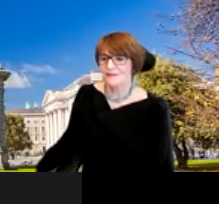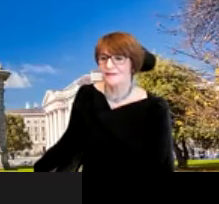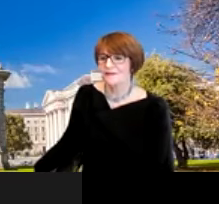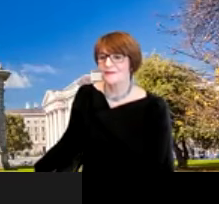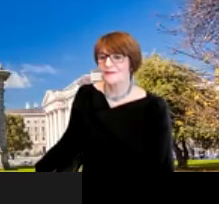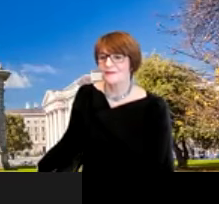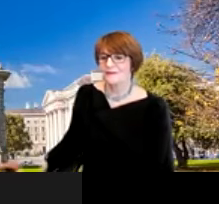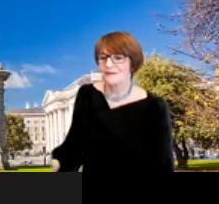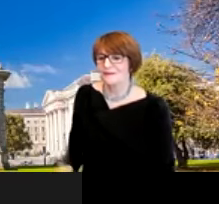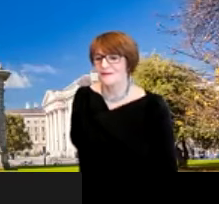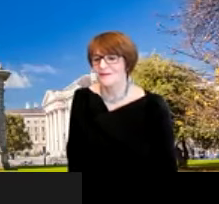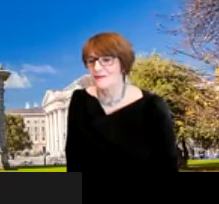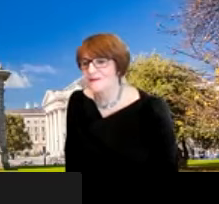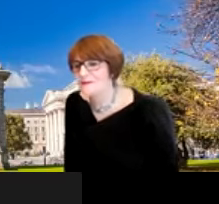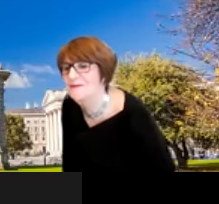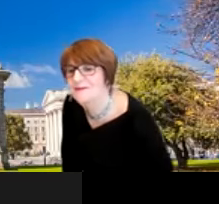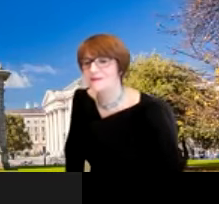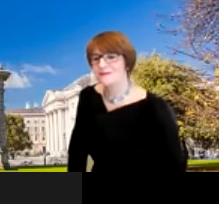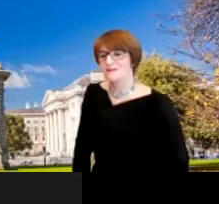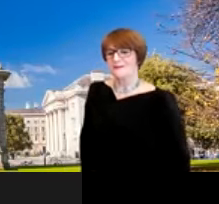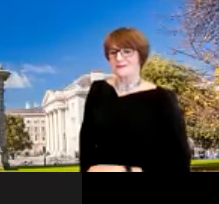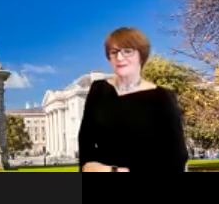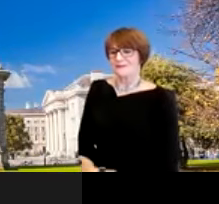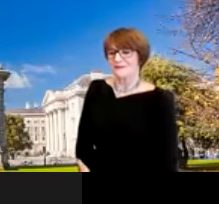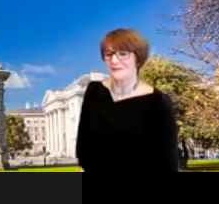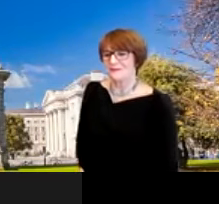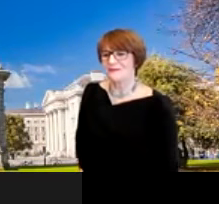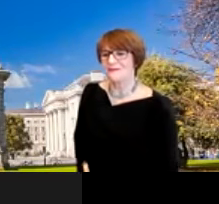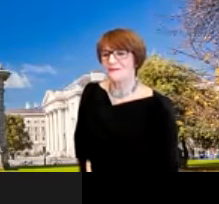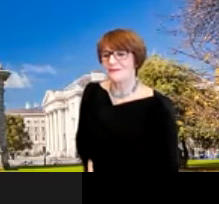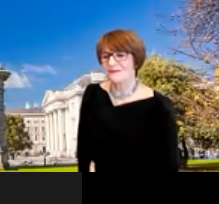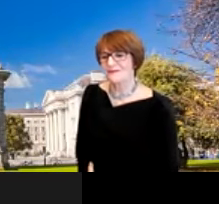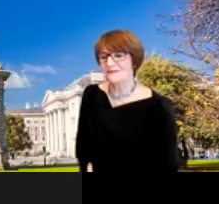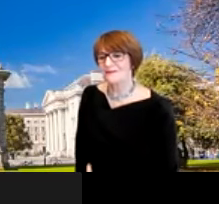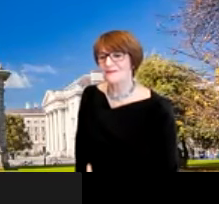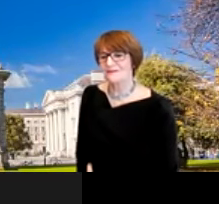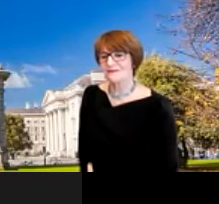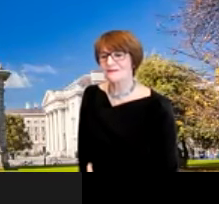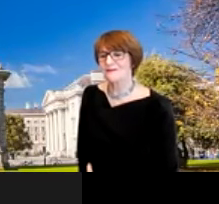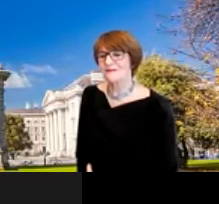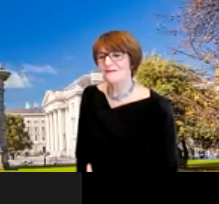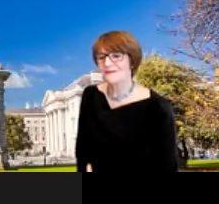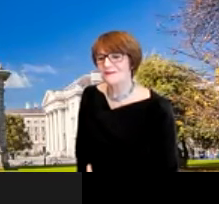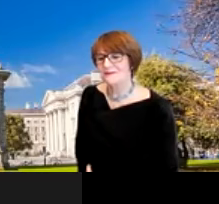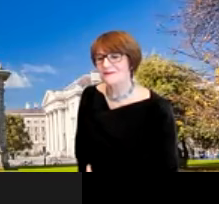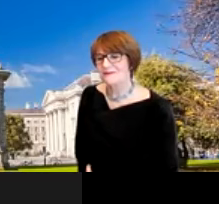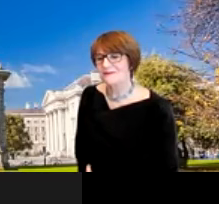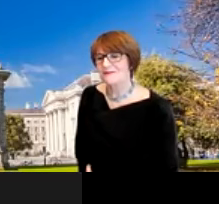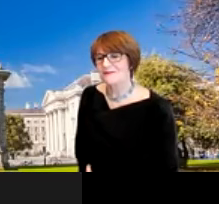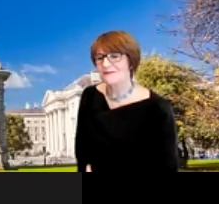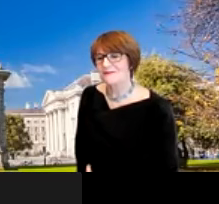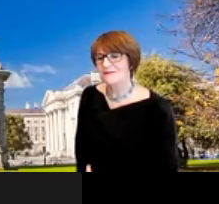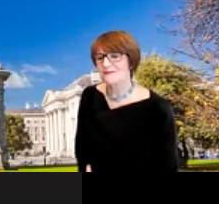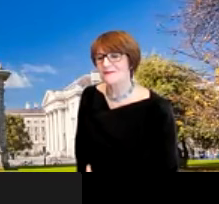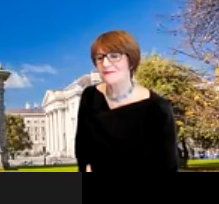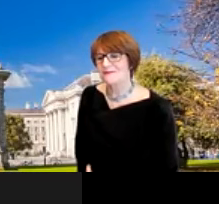going to do it through telehealth. I was like, how can you do an eye exam? And yet we did. And I'm not sure I want to go back to doing an eye exam